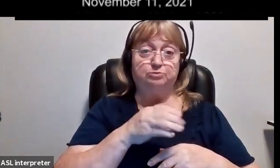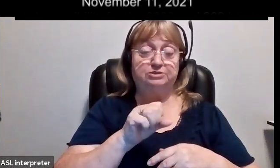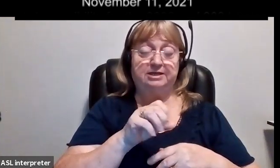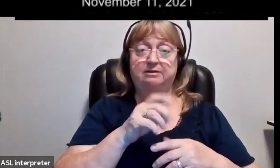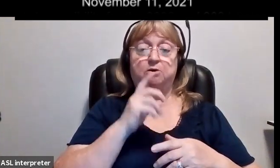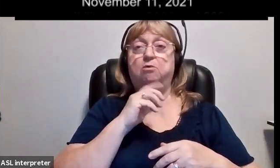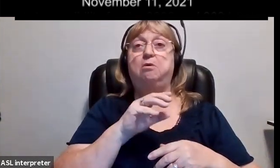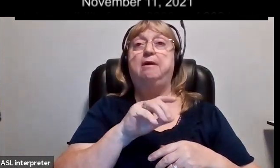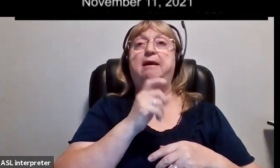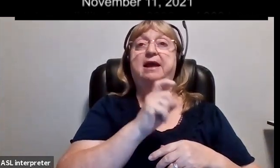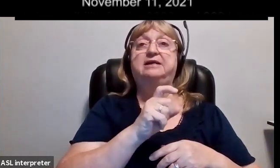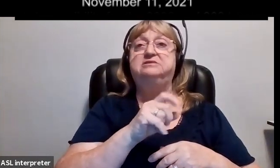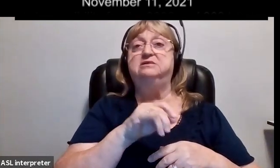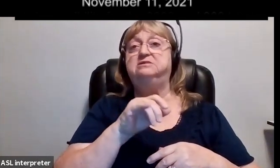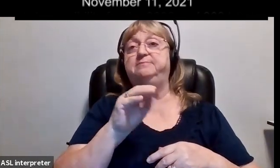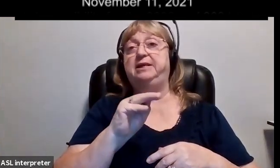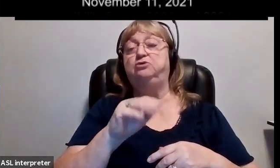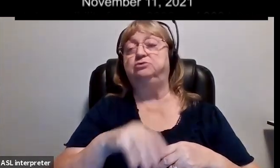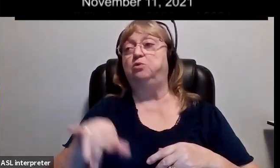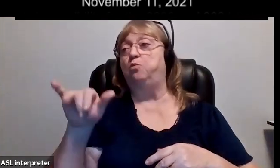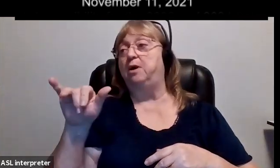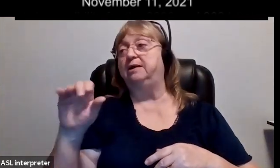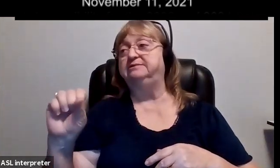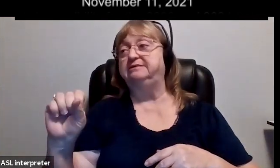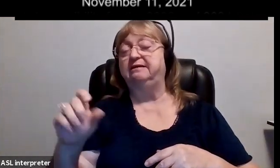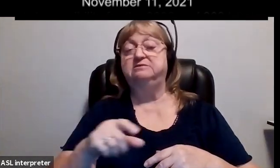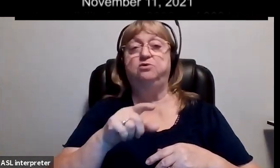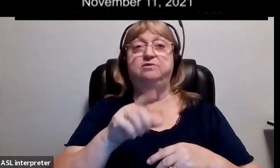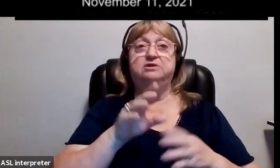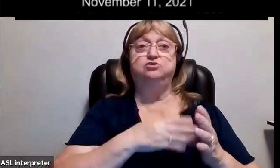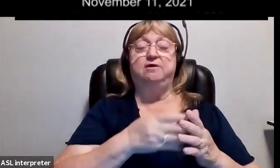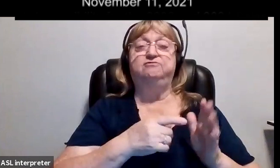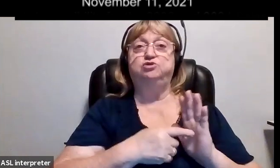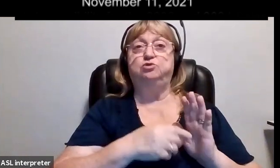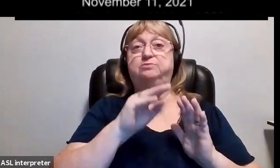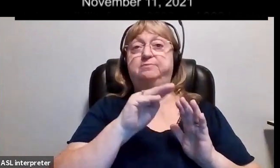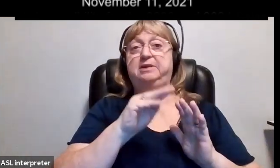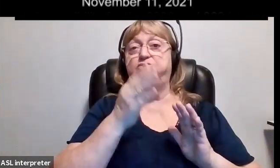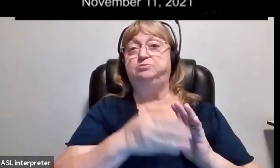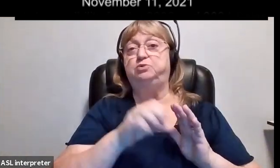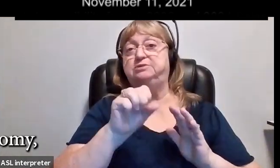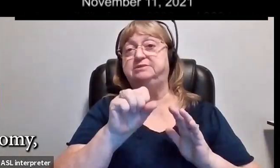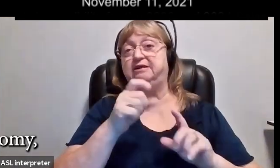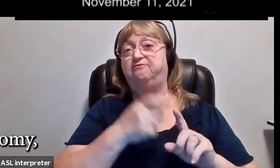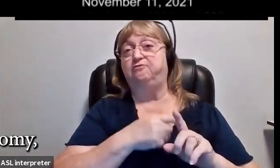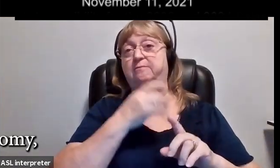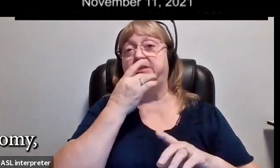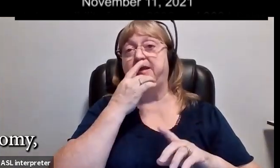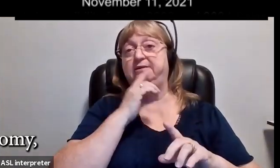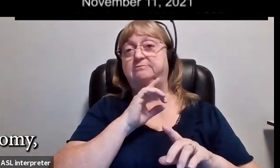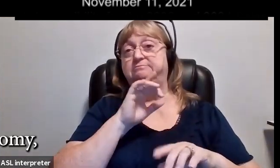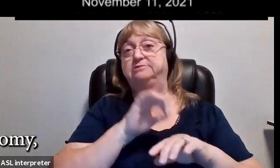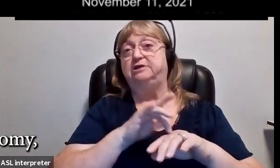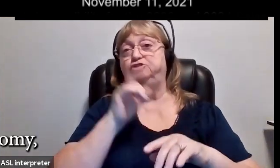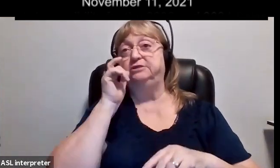is meters and Y is seconds. So this graph shows meters per second from light reaching, I don't know, the sun to the earth,